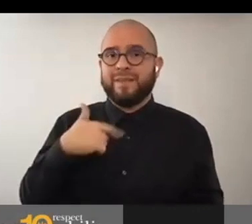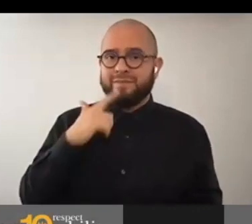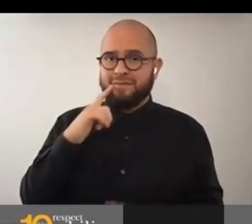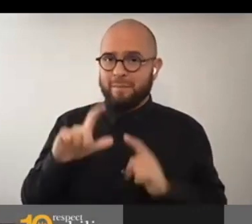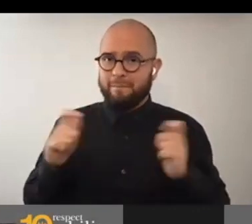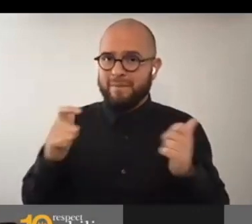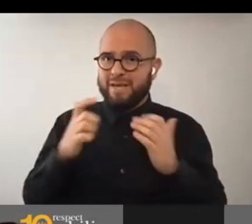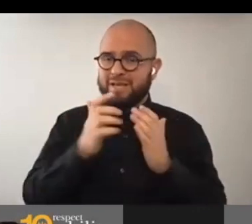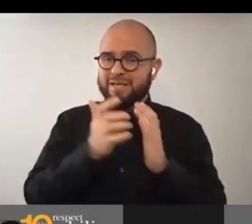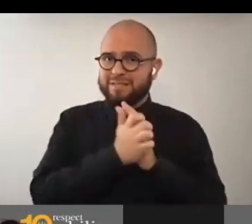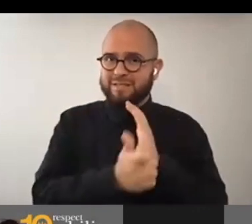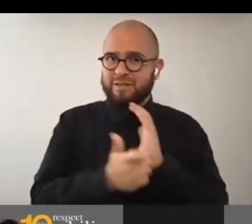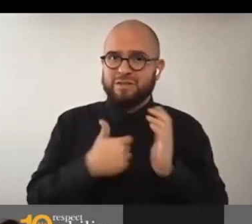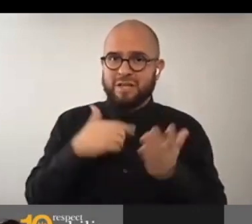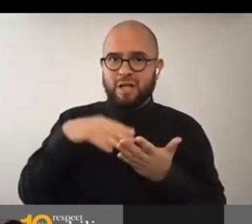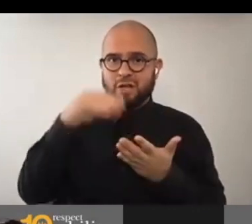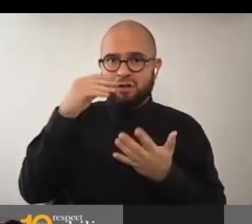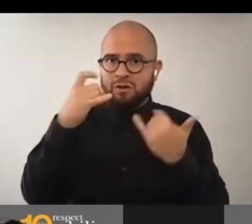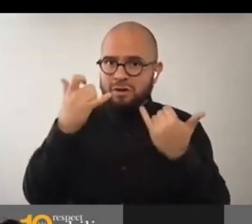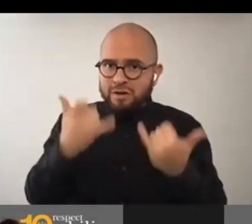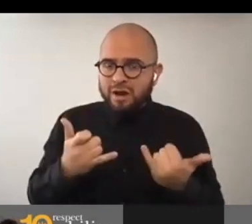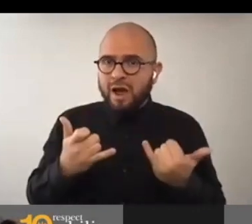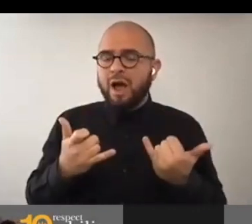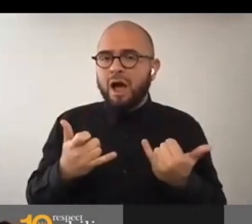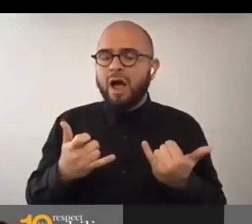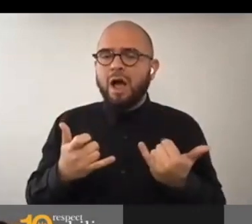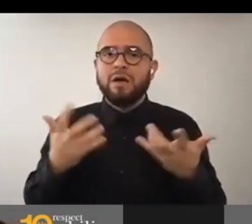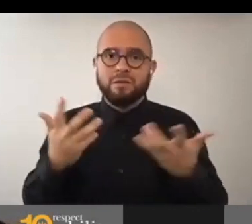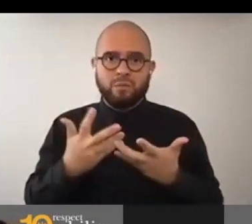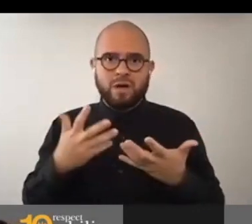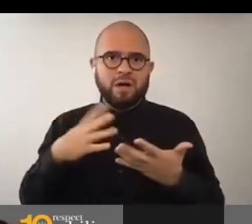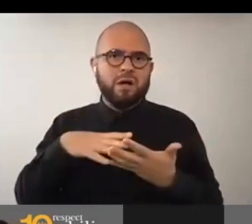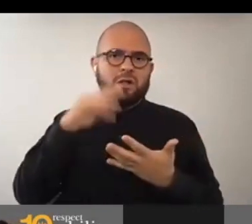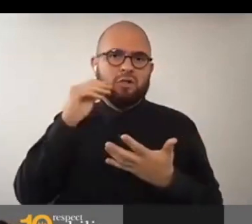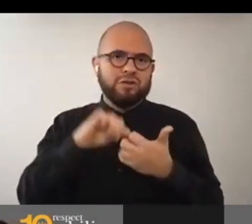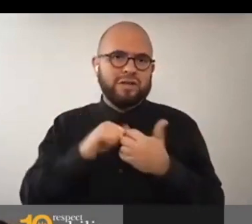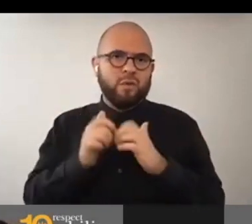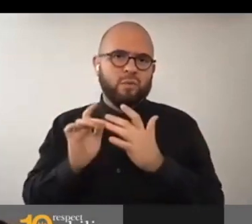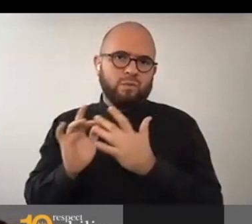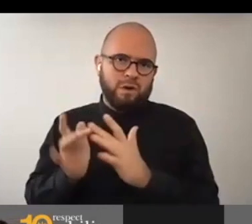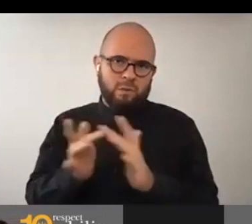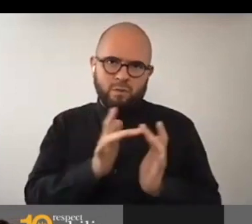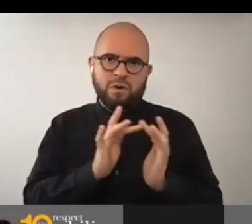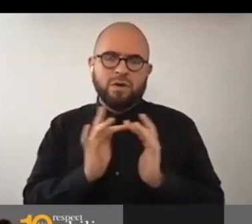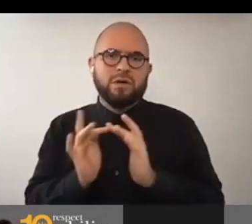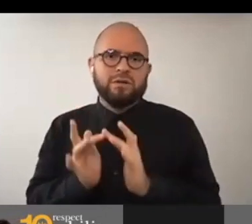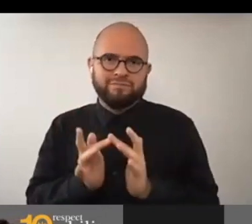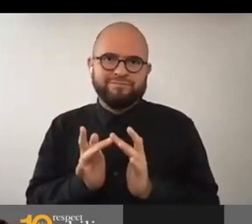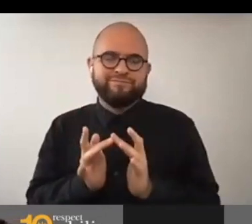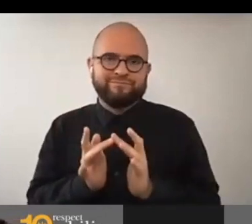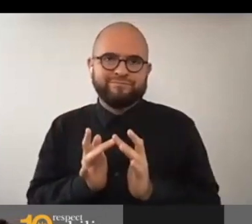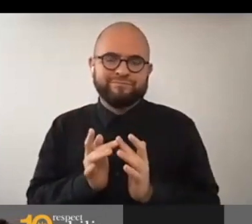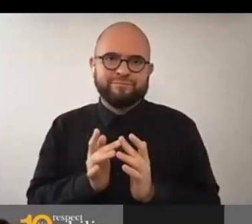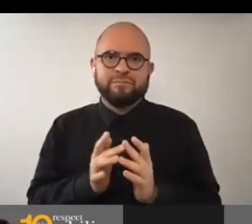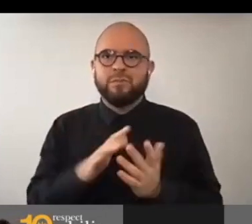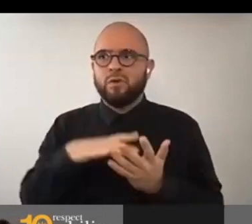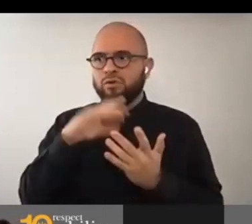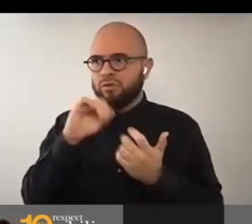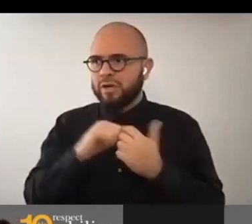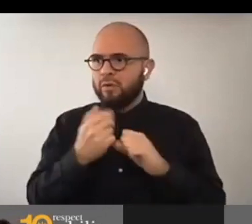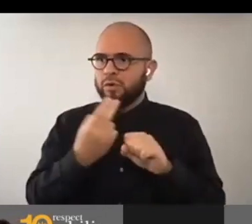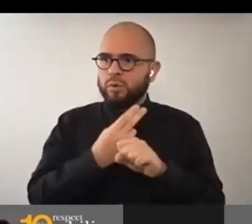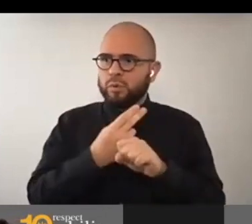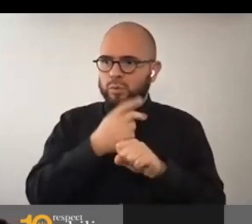most prepared me for what I'm doing now is learning how to network, learning how to utilize the people around you